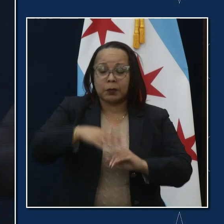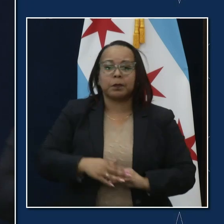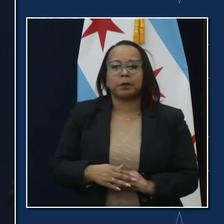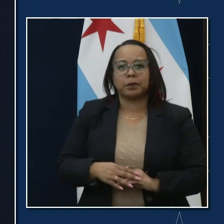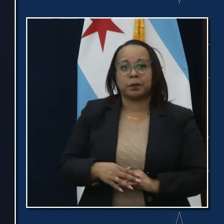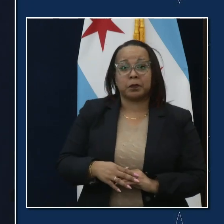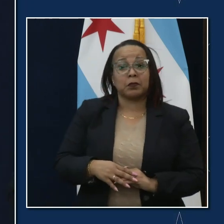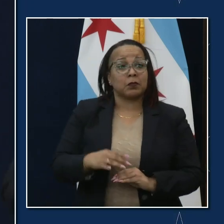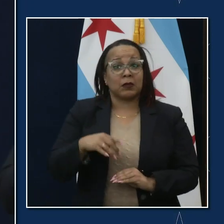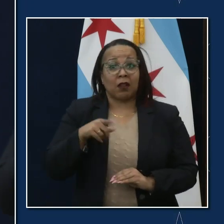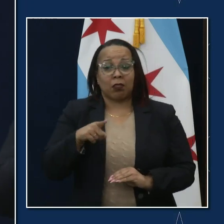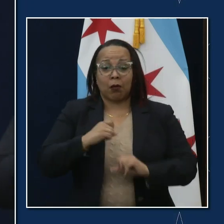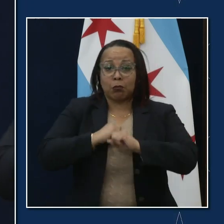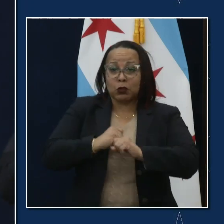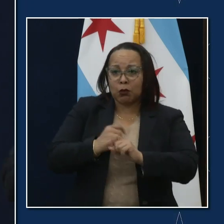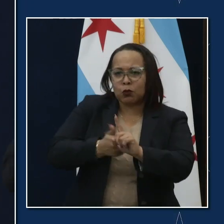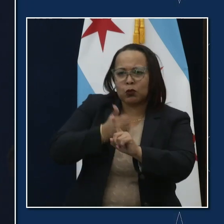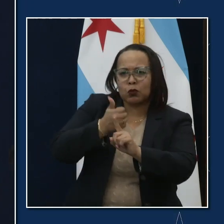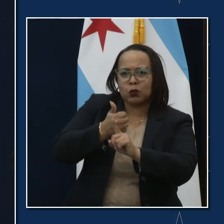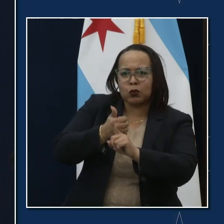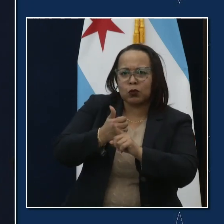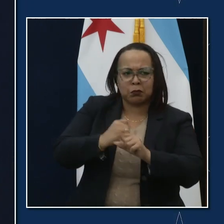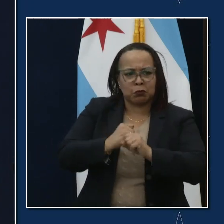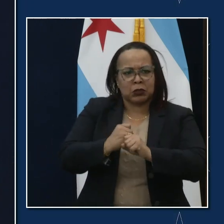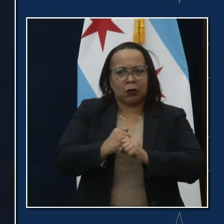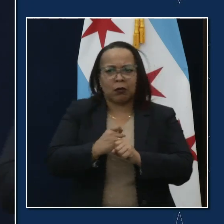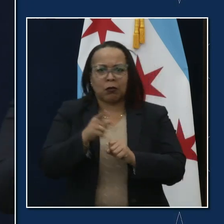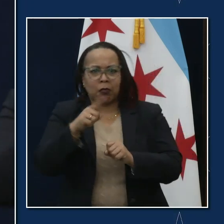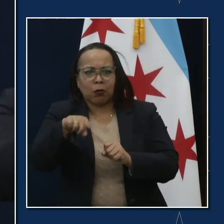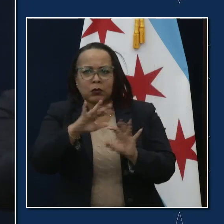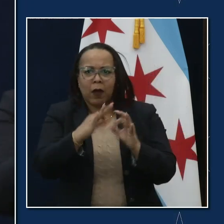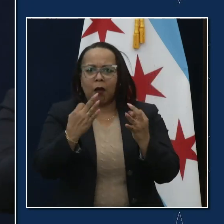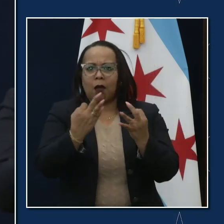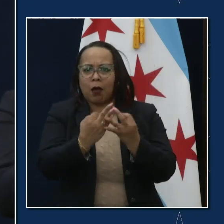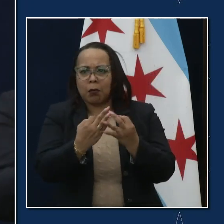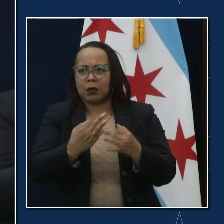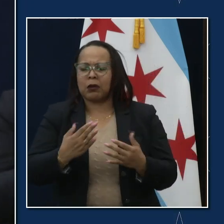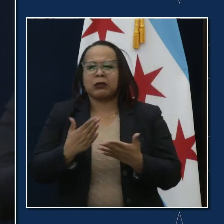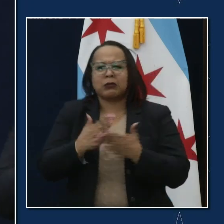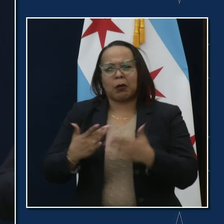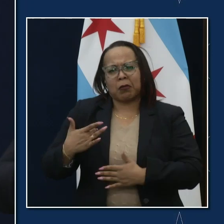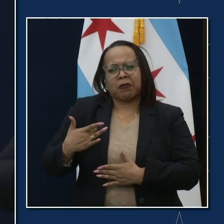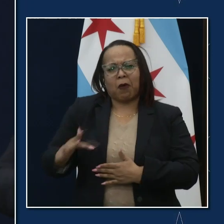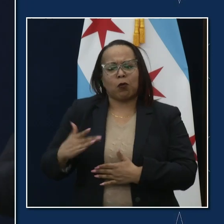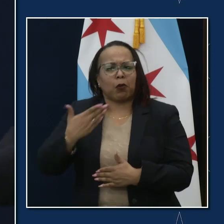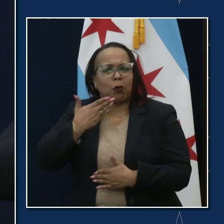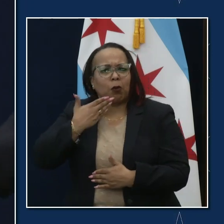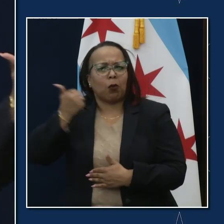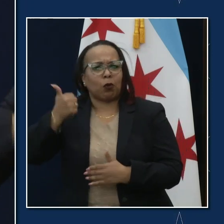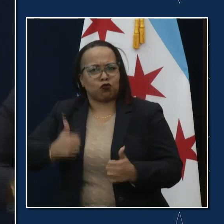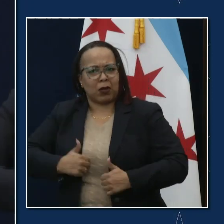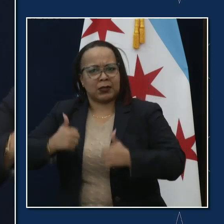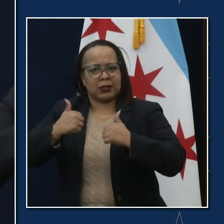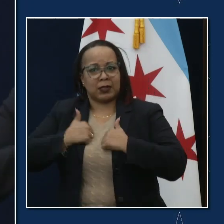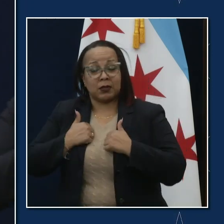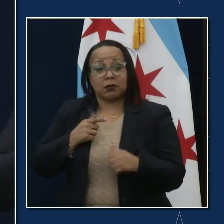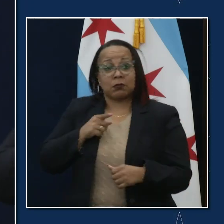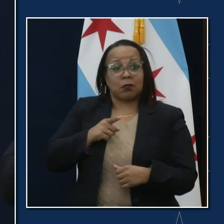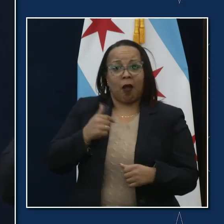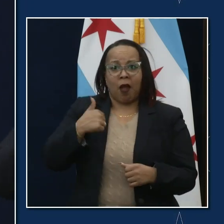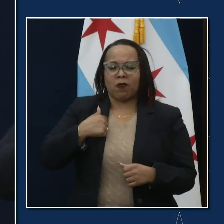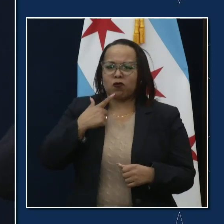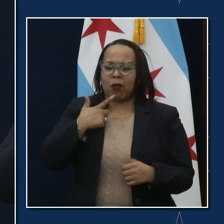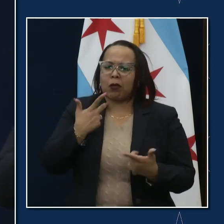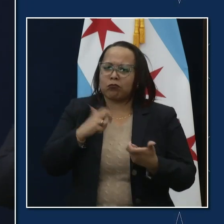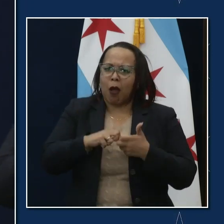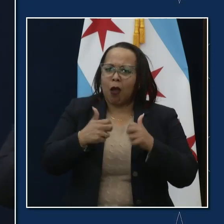Not only will this protect you, but it will also protect those around you, including some of our most vulnerable older residents and those with